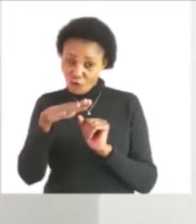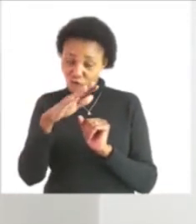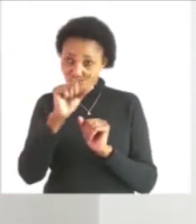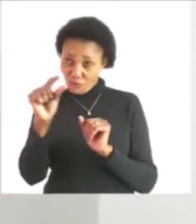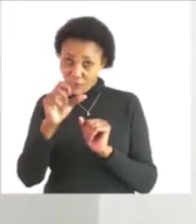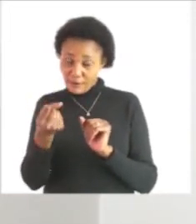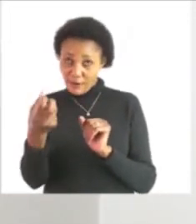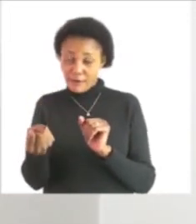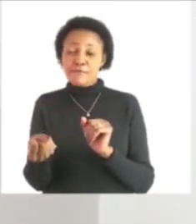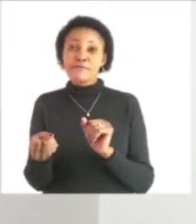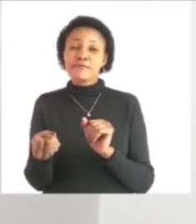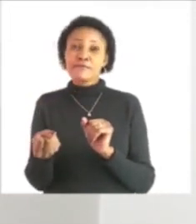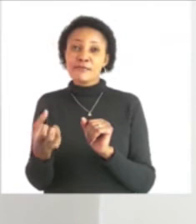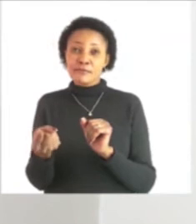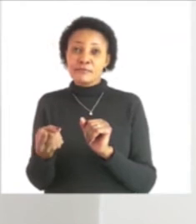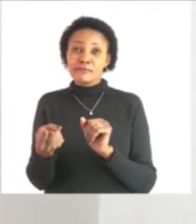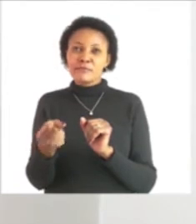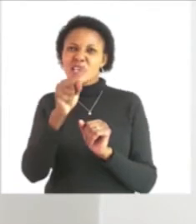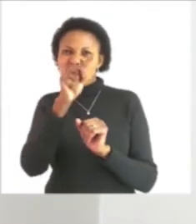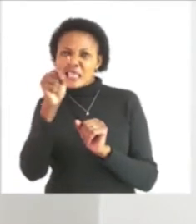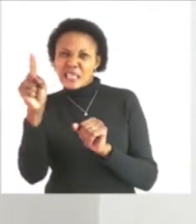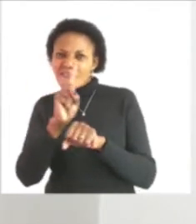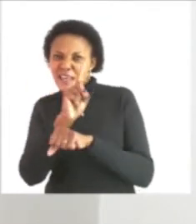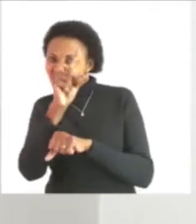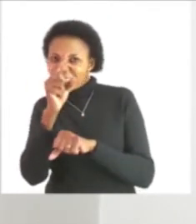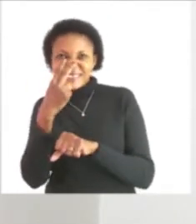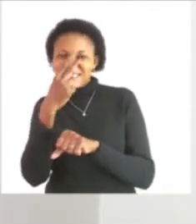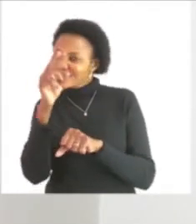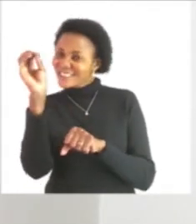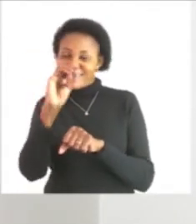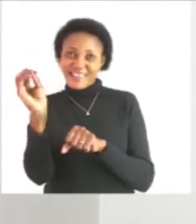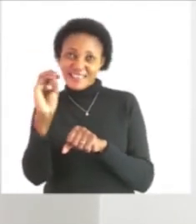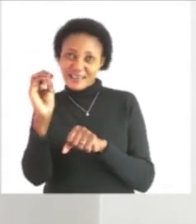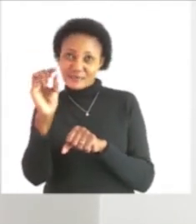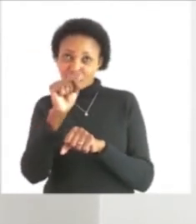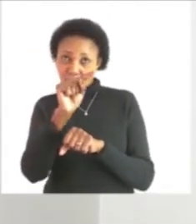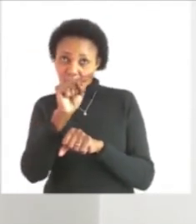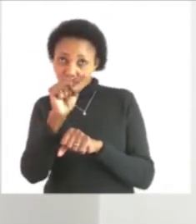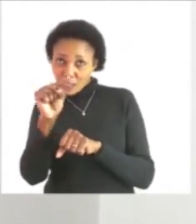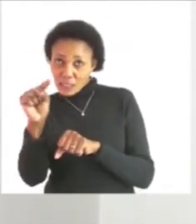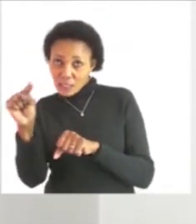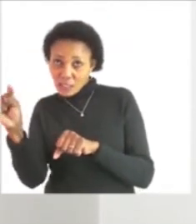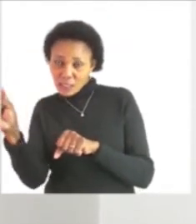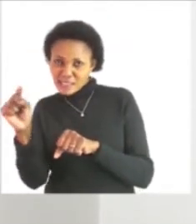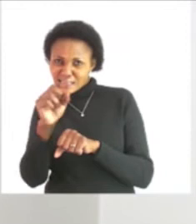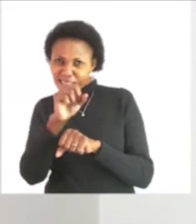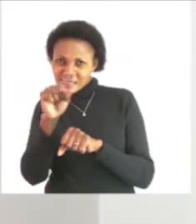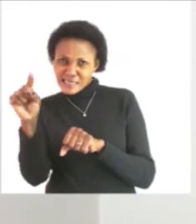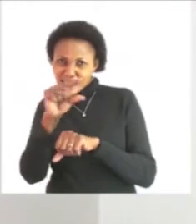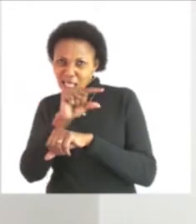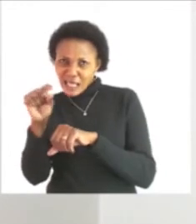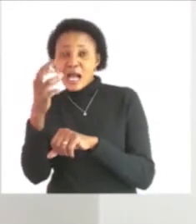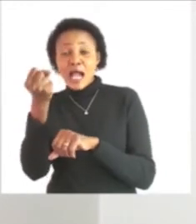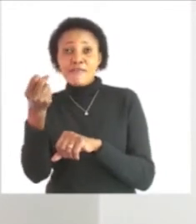puzzle. Is there any word there? No, I can't see any word. And in the second row,